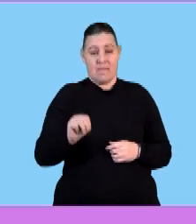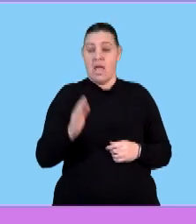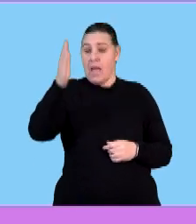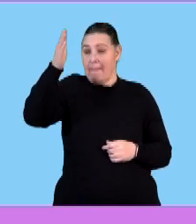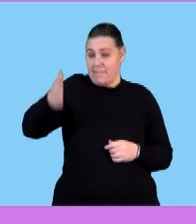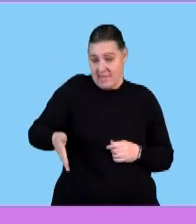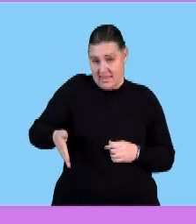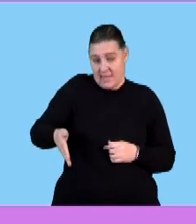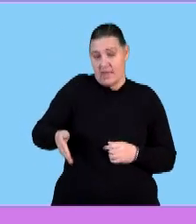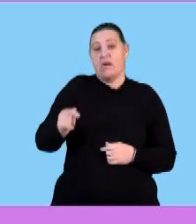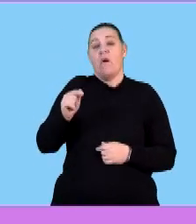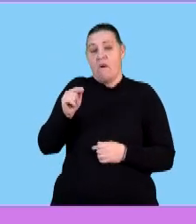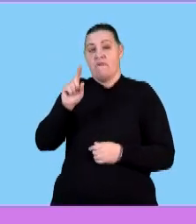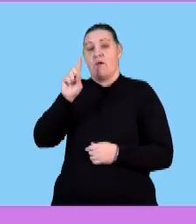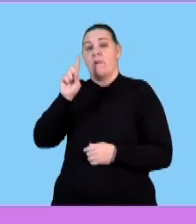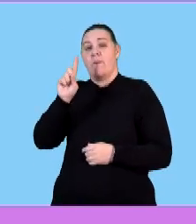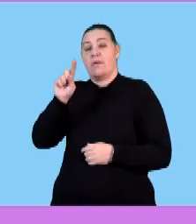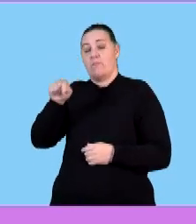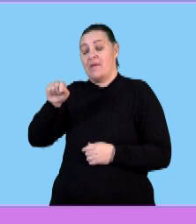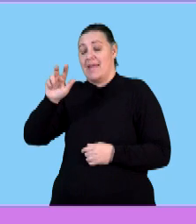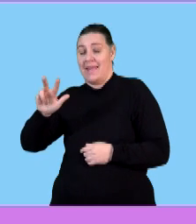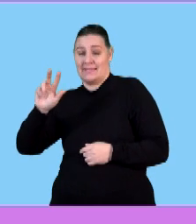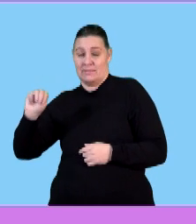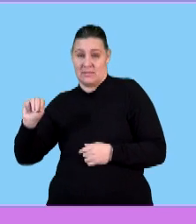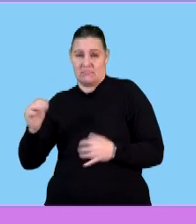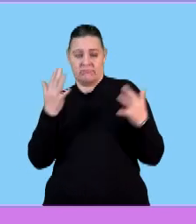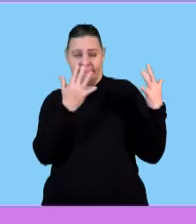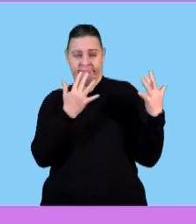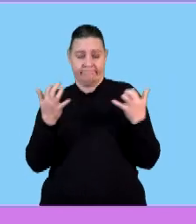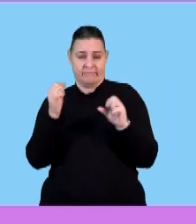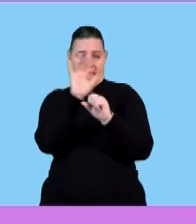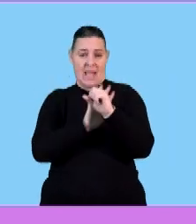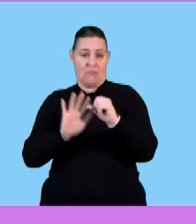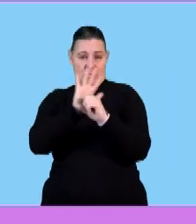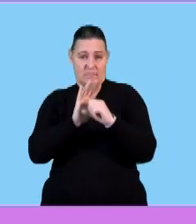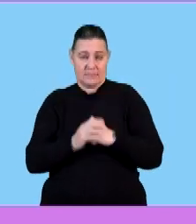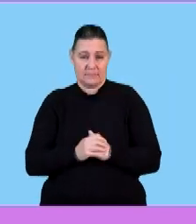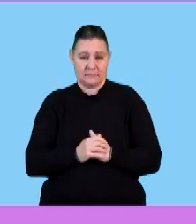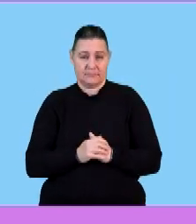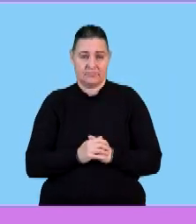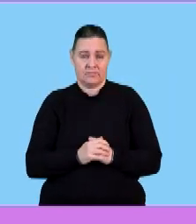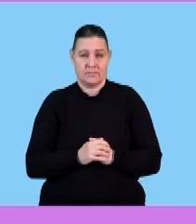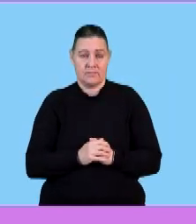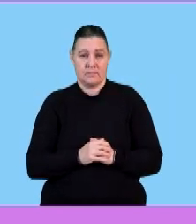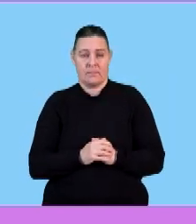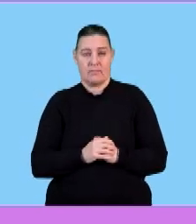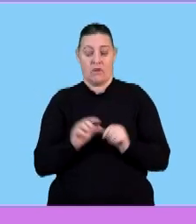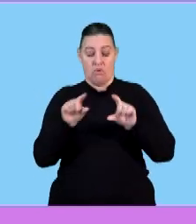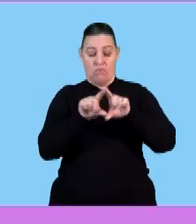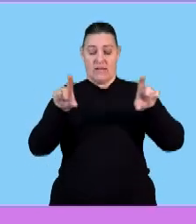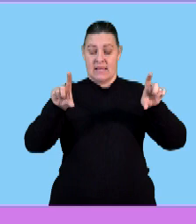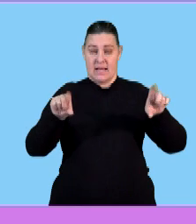and a breadth of 1.8 meters. Calculate its area. All right, we've got